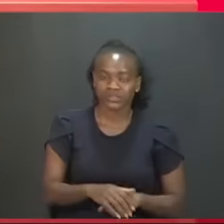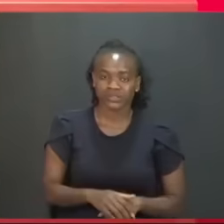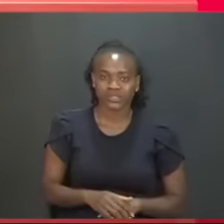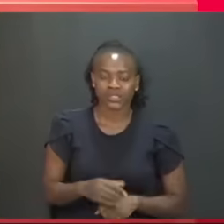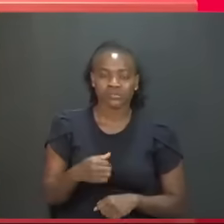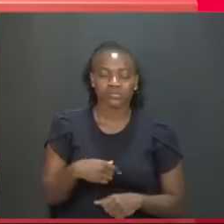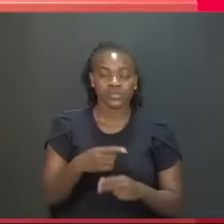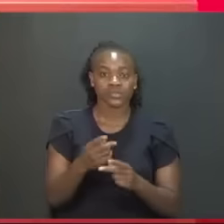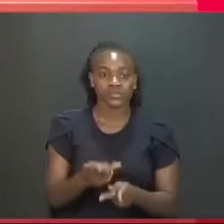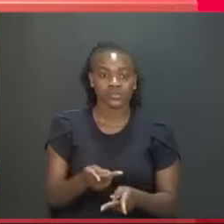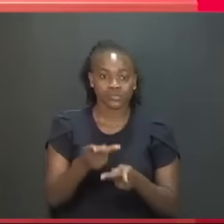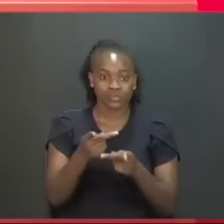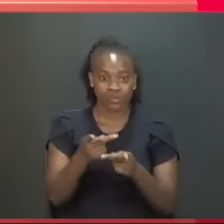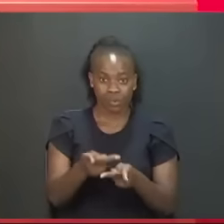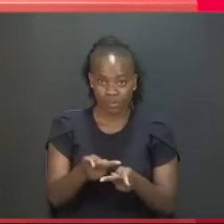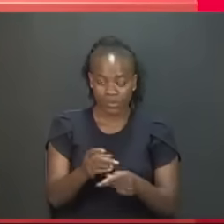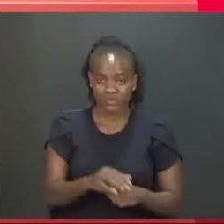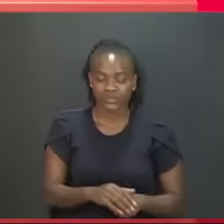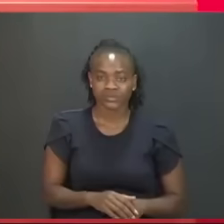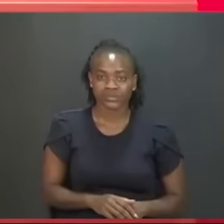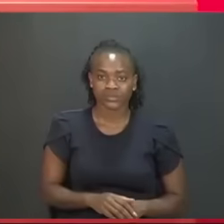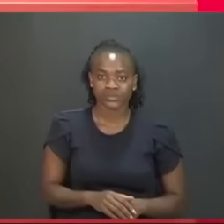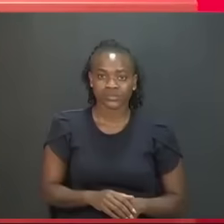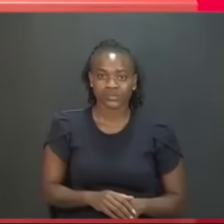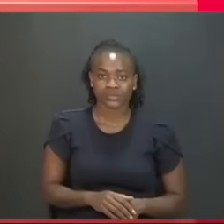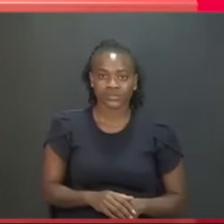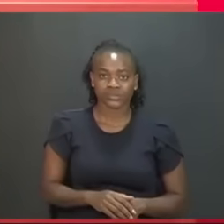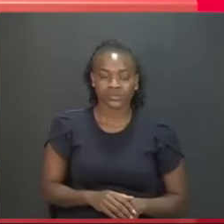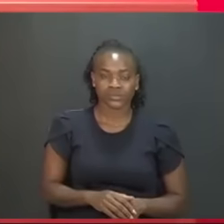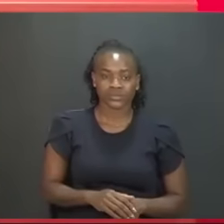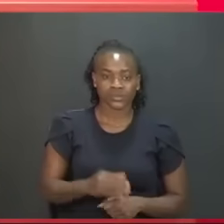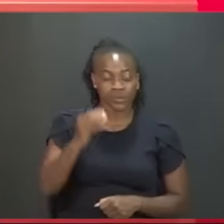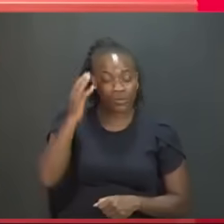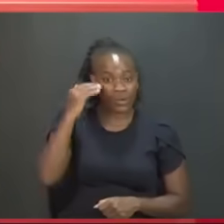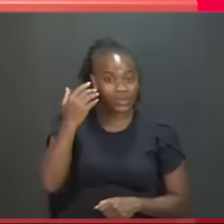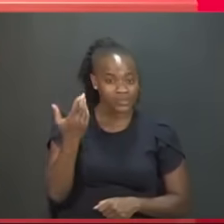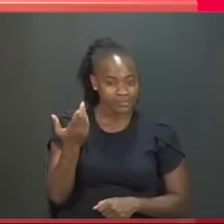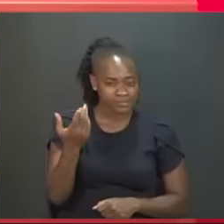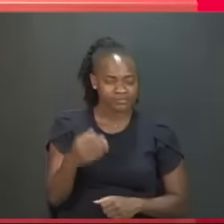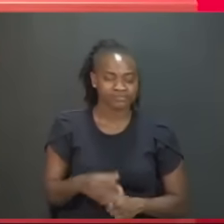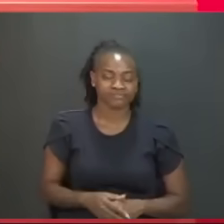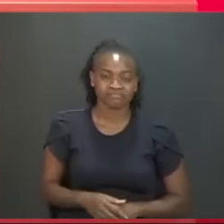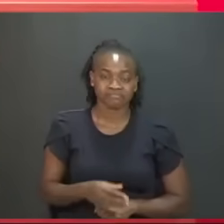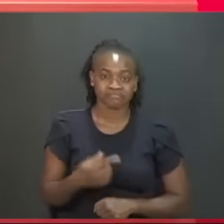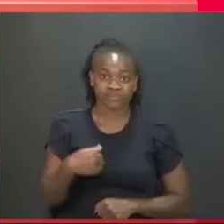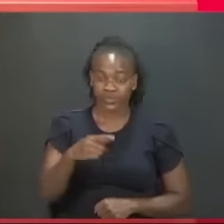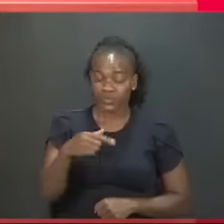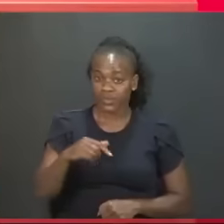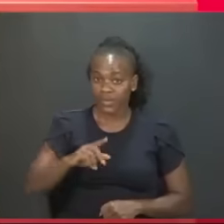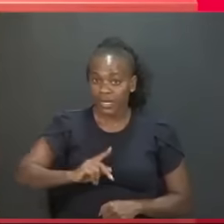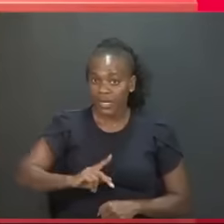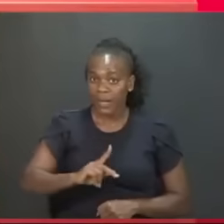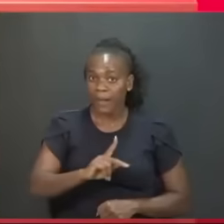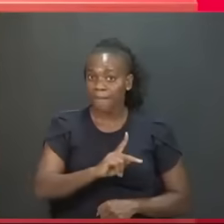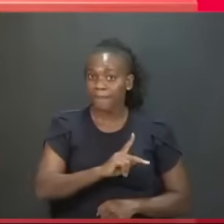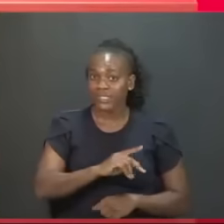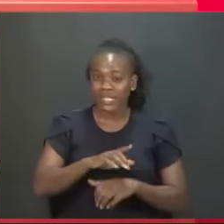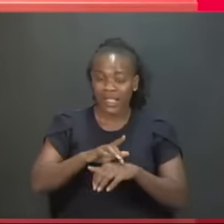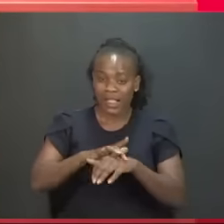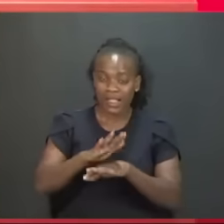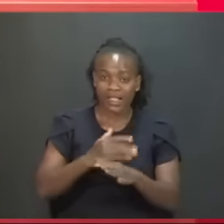suggest, if possible, because, Mr. Speaker, we come to Parliament at times early in the